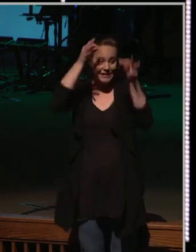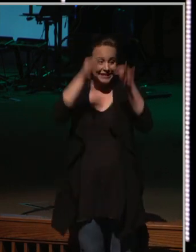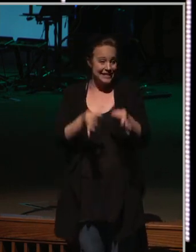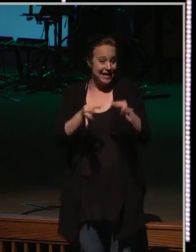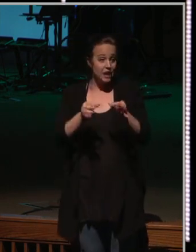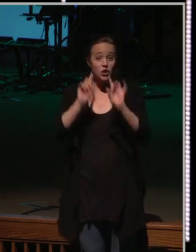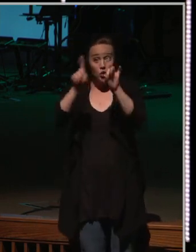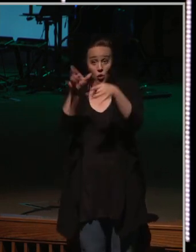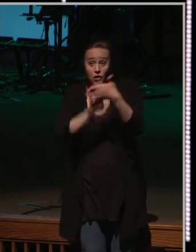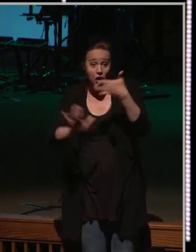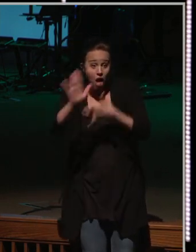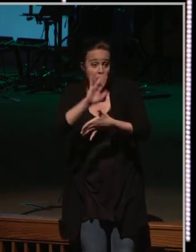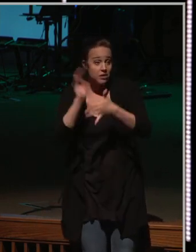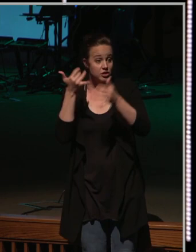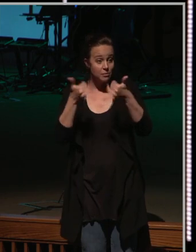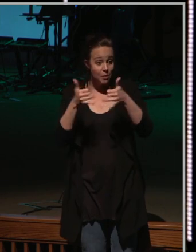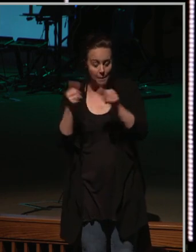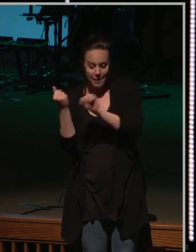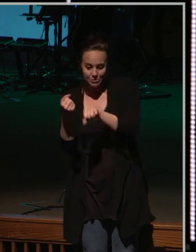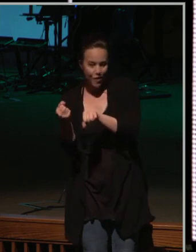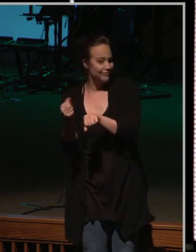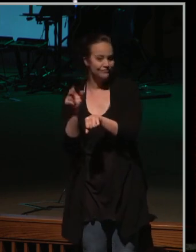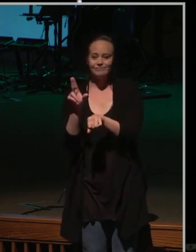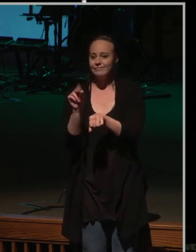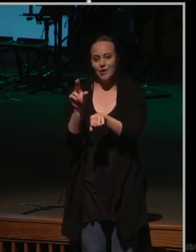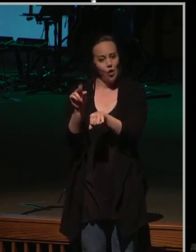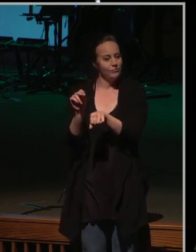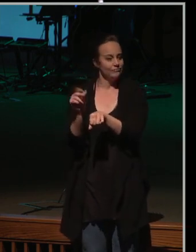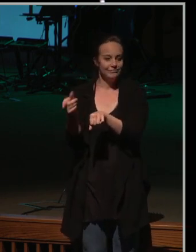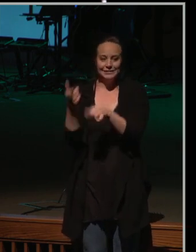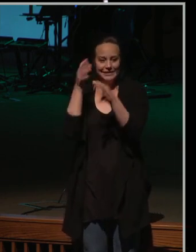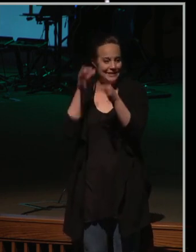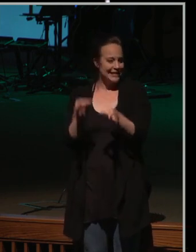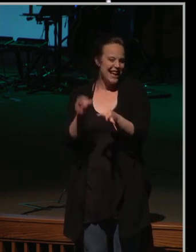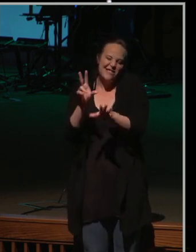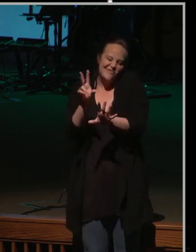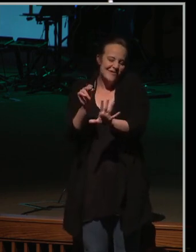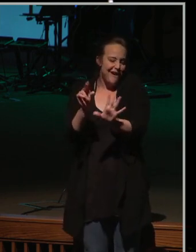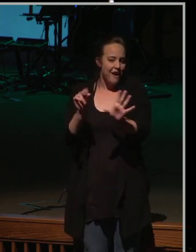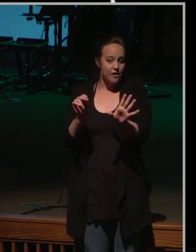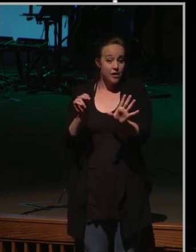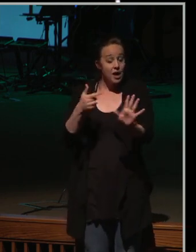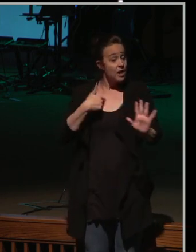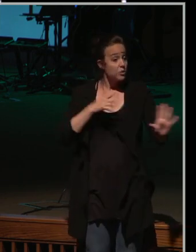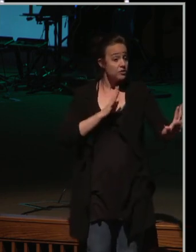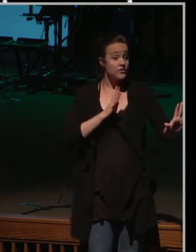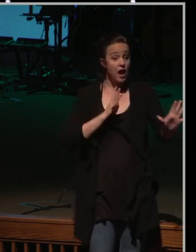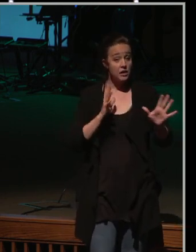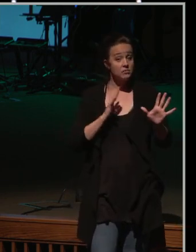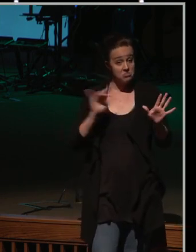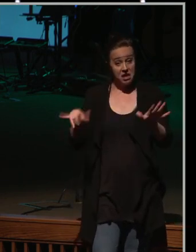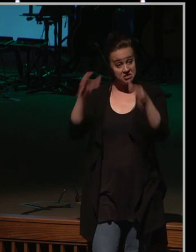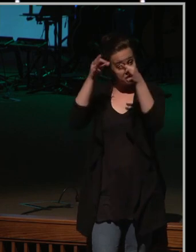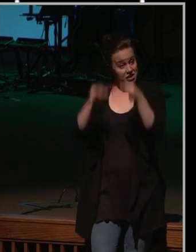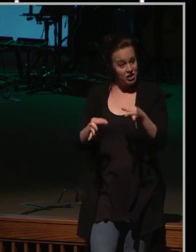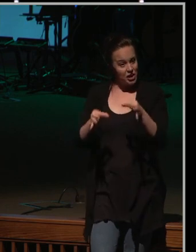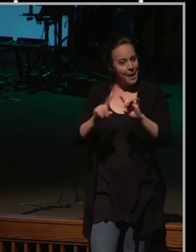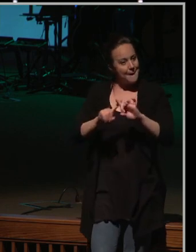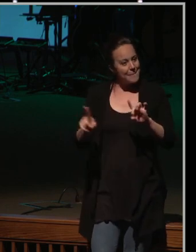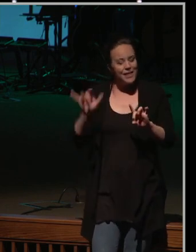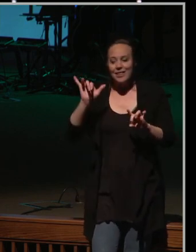college. And I was actually fine with that, but I was scared to death that he didn't know who he was outside of